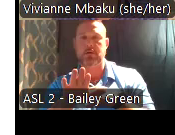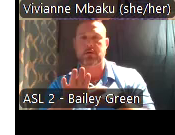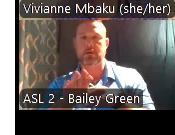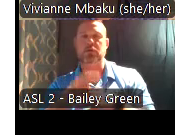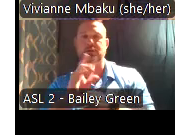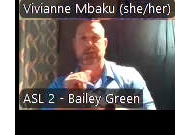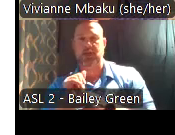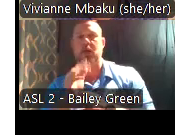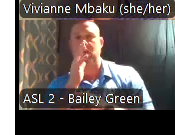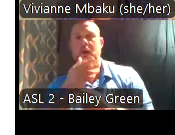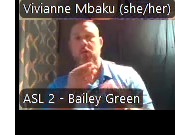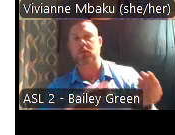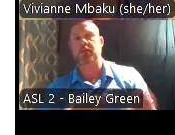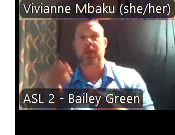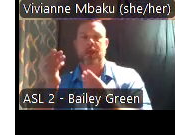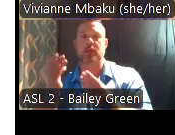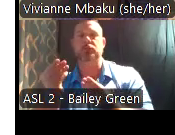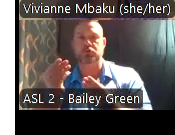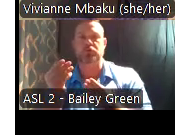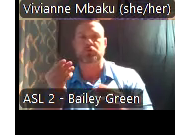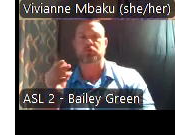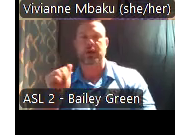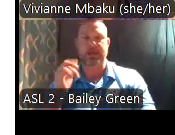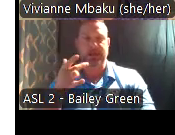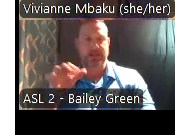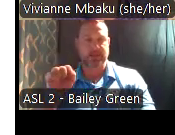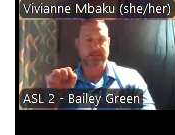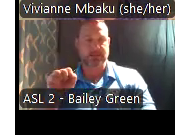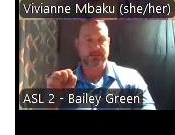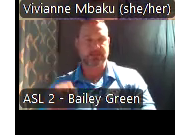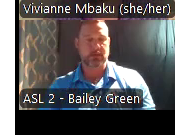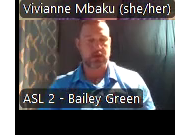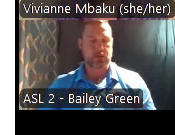CDA. But I will pass it on, I believe, to Achilles for the next slide.